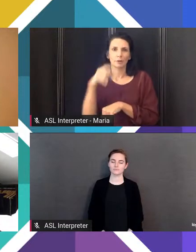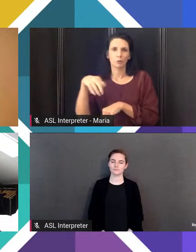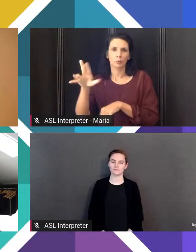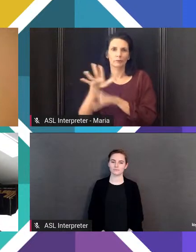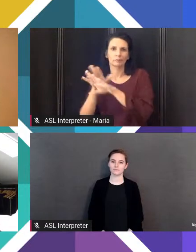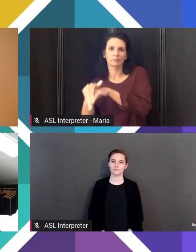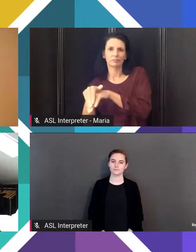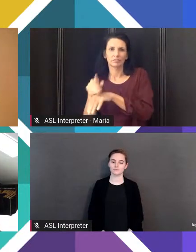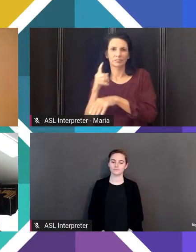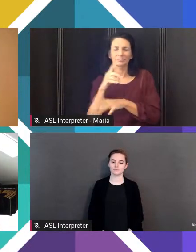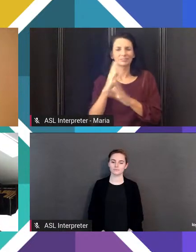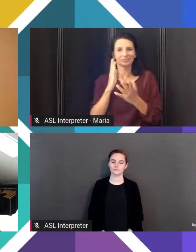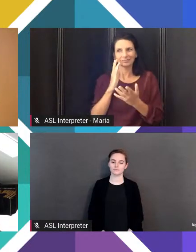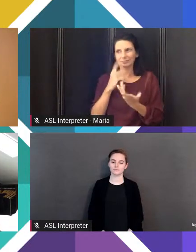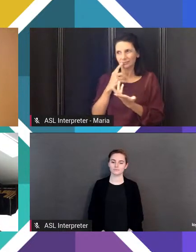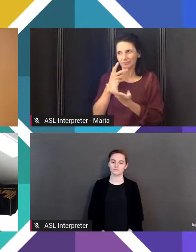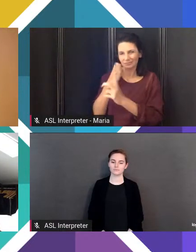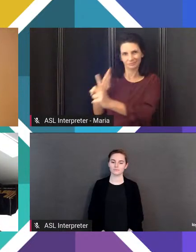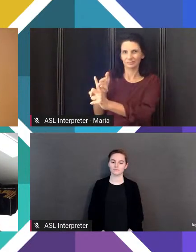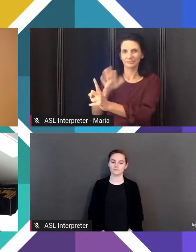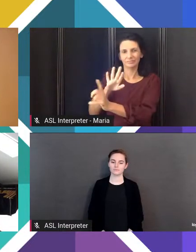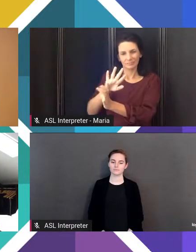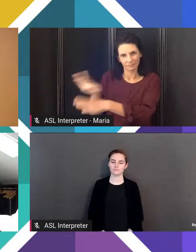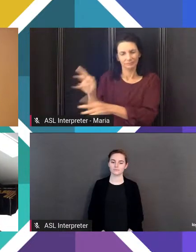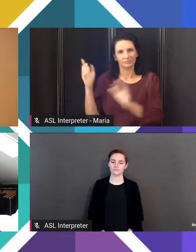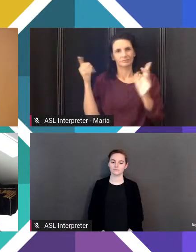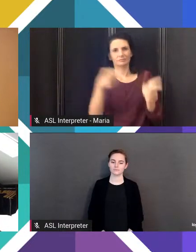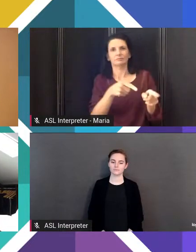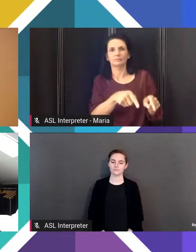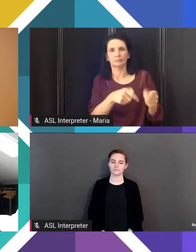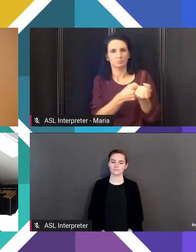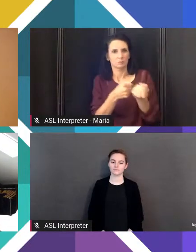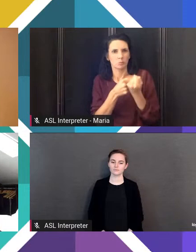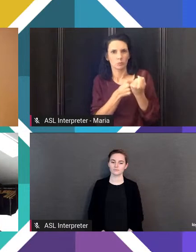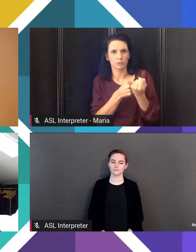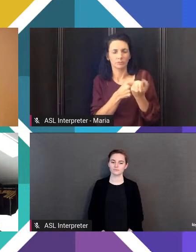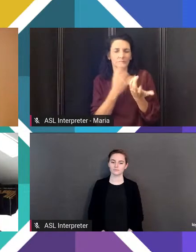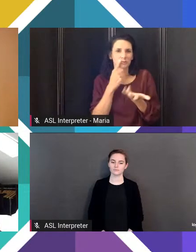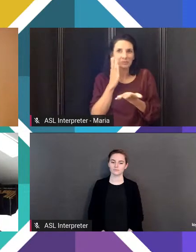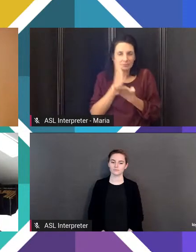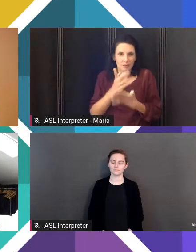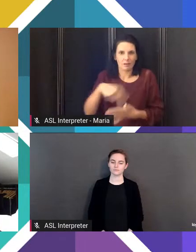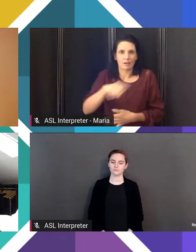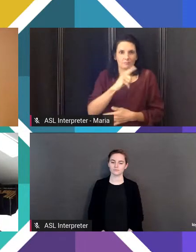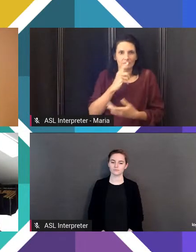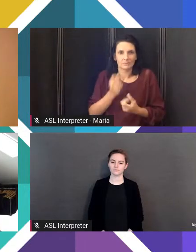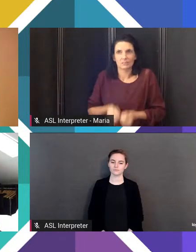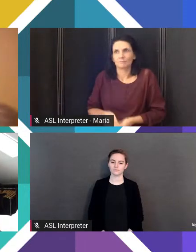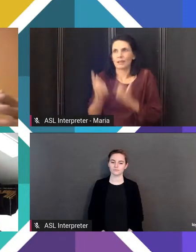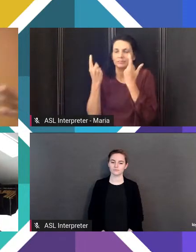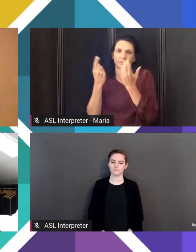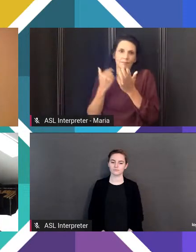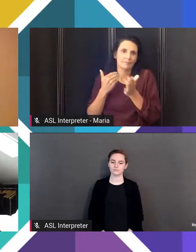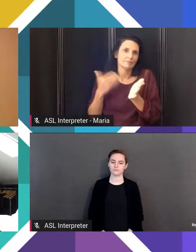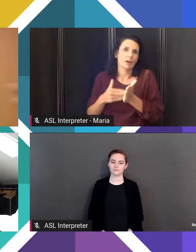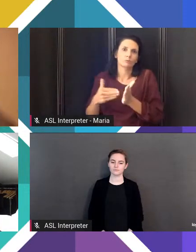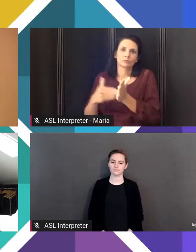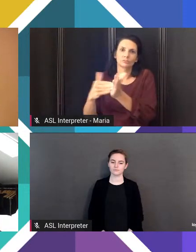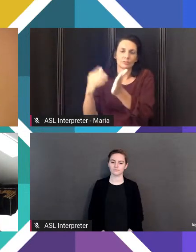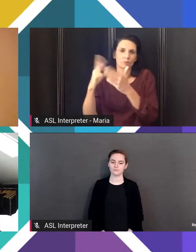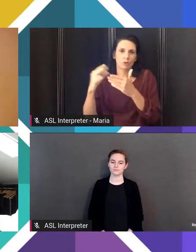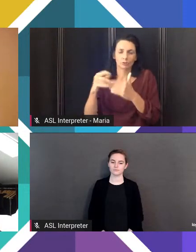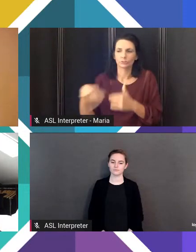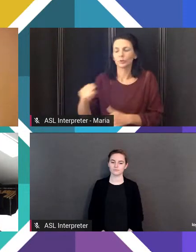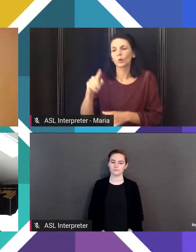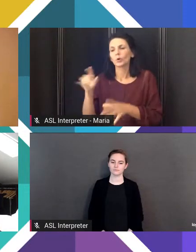as queer. You know, stop spending thousands and thousands of dollars